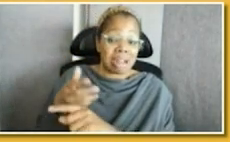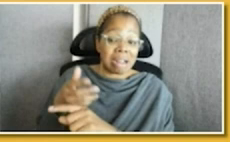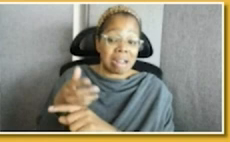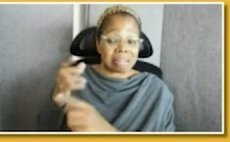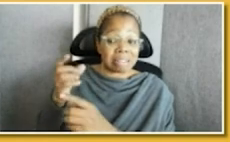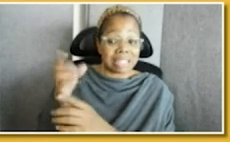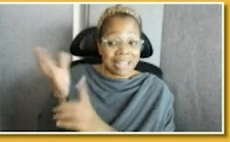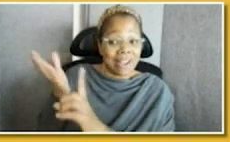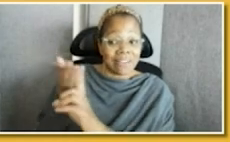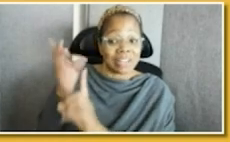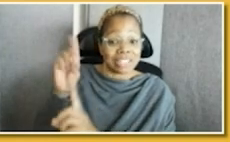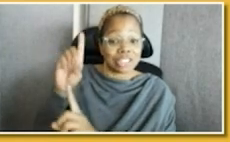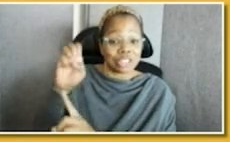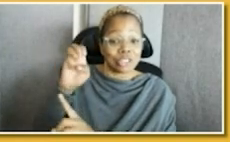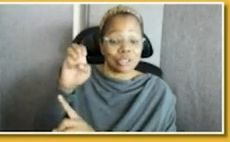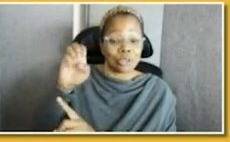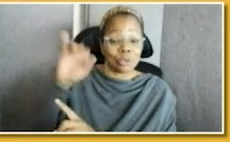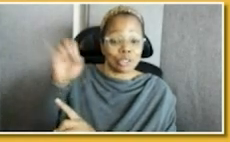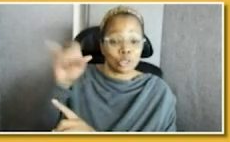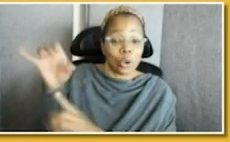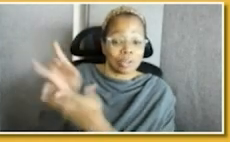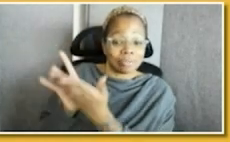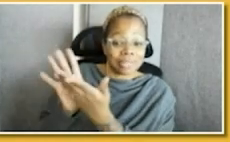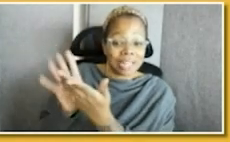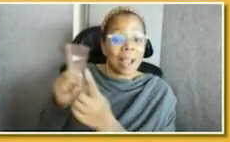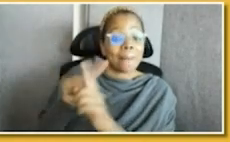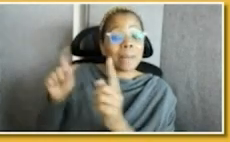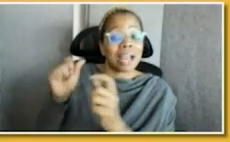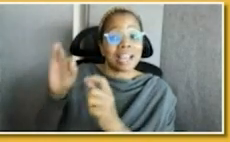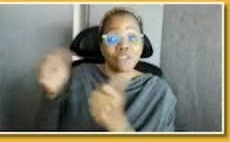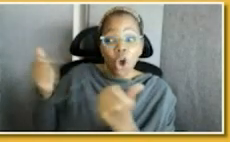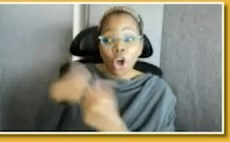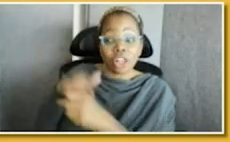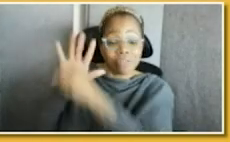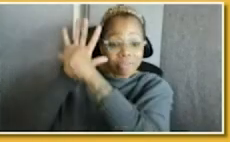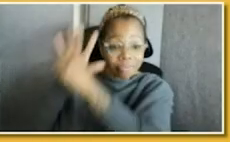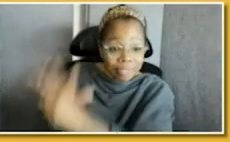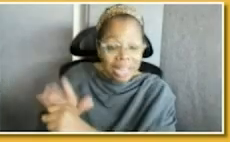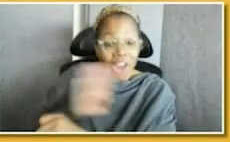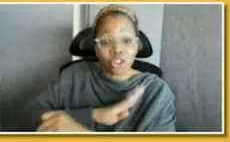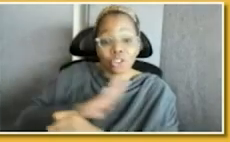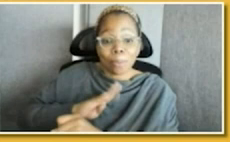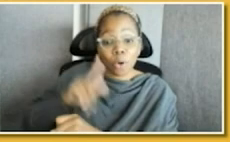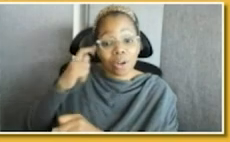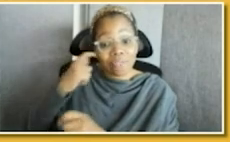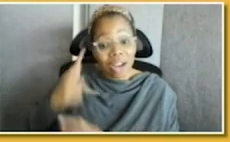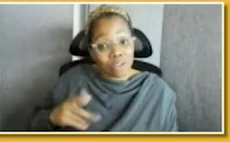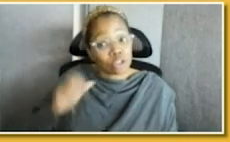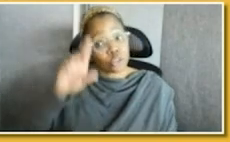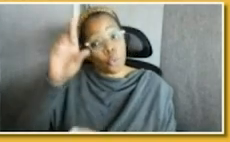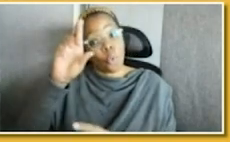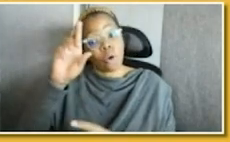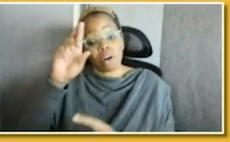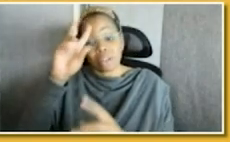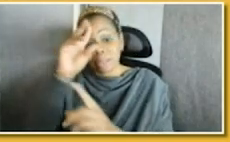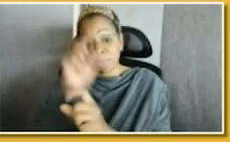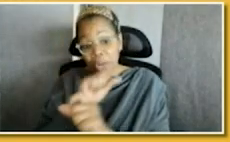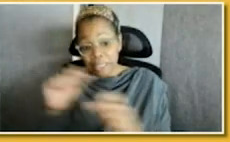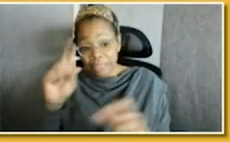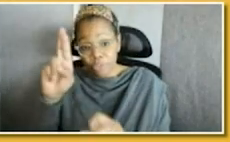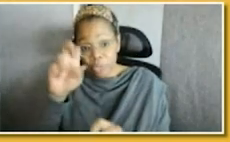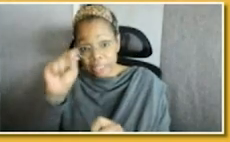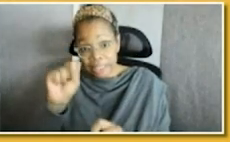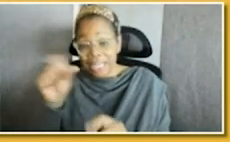pressure on that board of governors or even the president of the United States, the same way we put pressure to